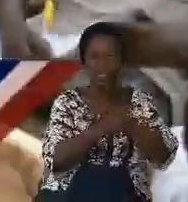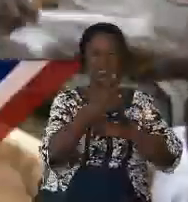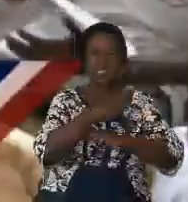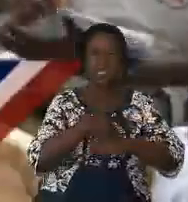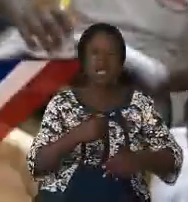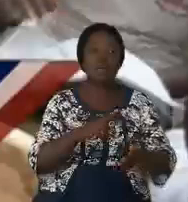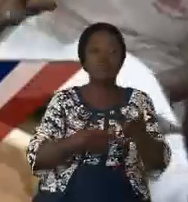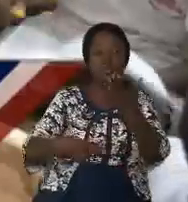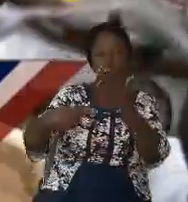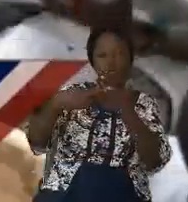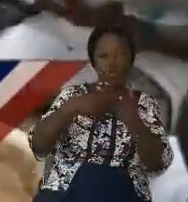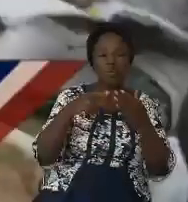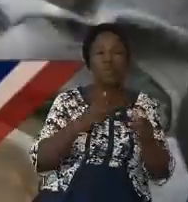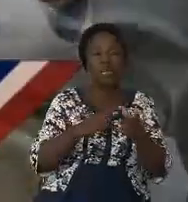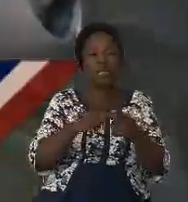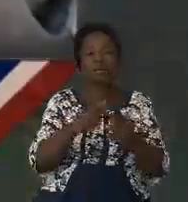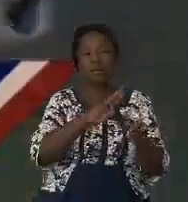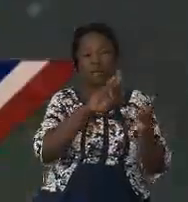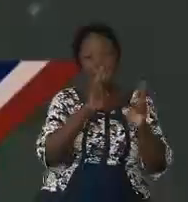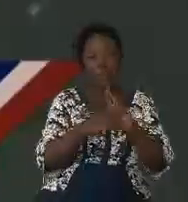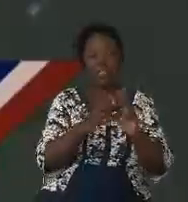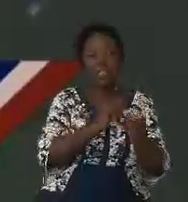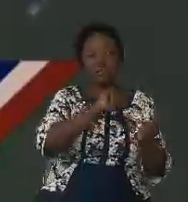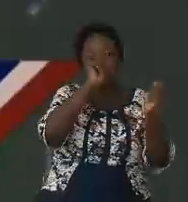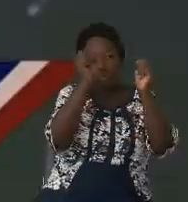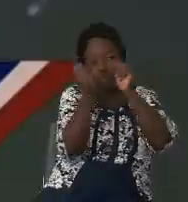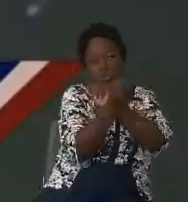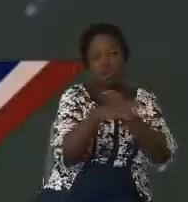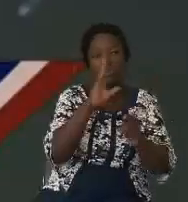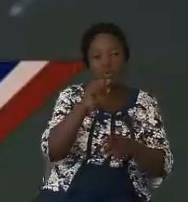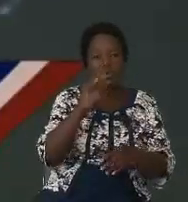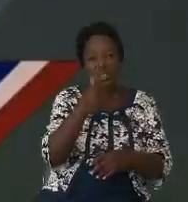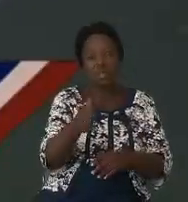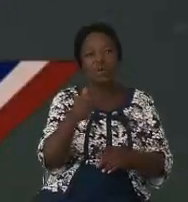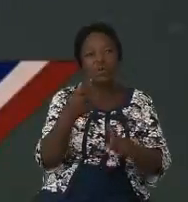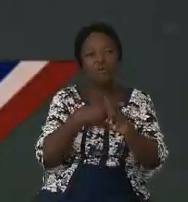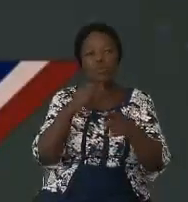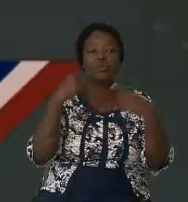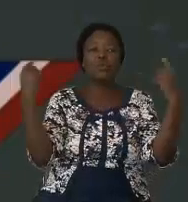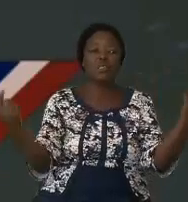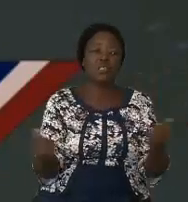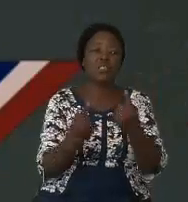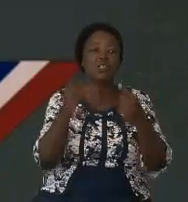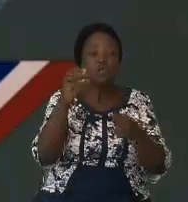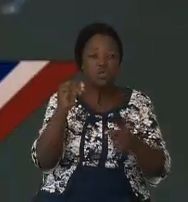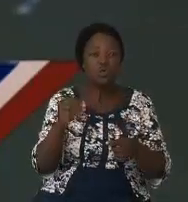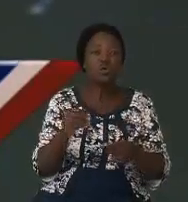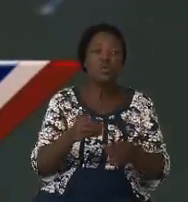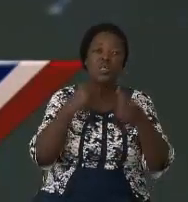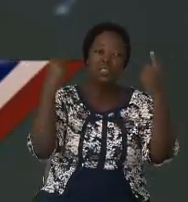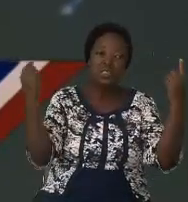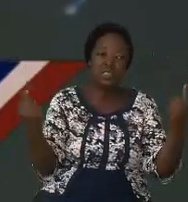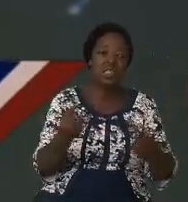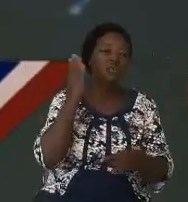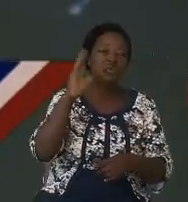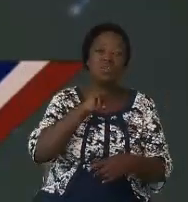it says, repent and turn. Repent and turn yourselves from your transgressions,